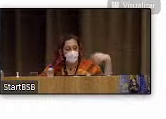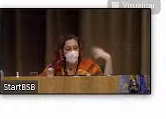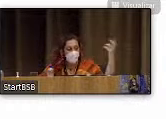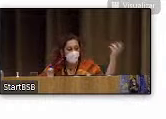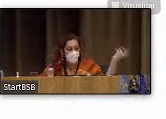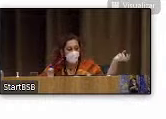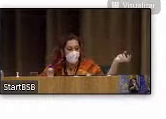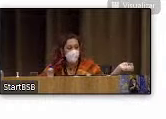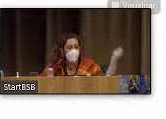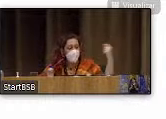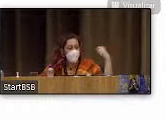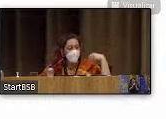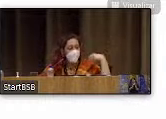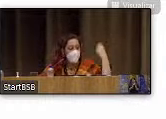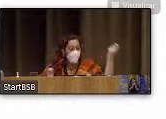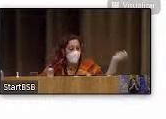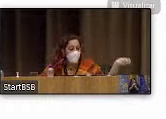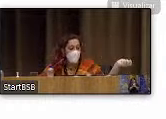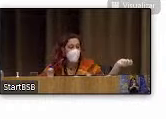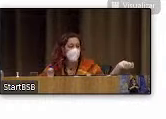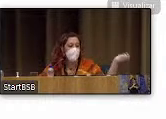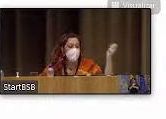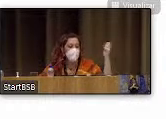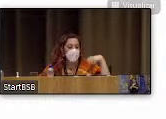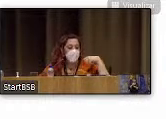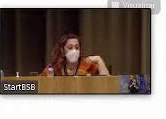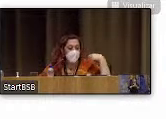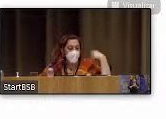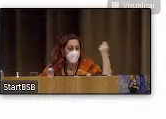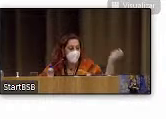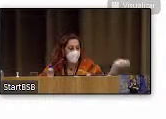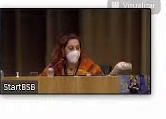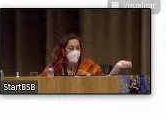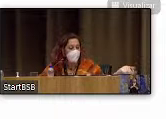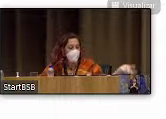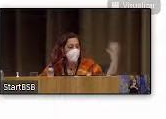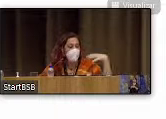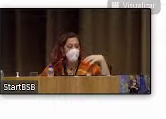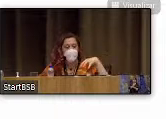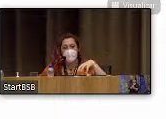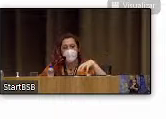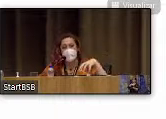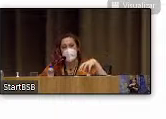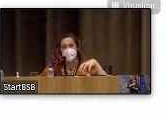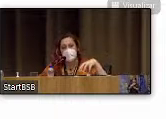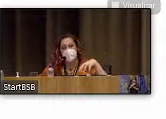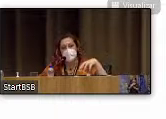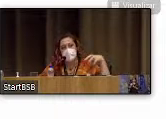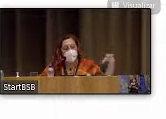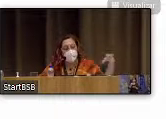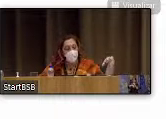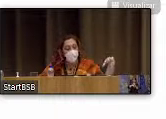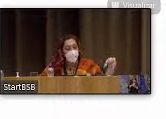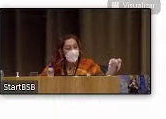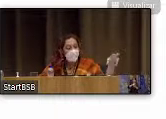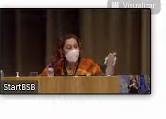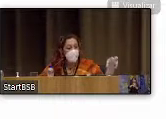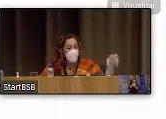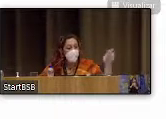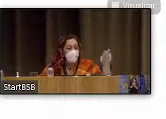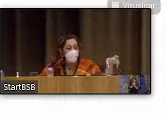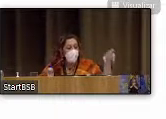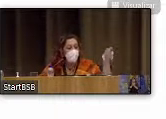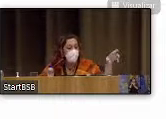What happened to IMIP during pandemic? In February 2020, we were invited